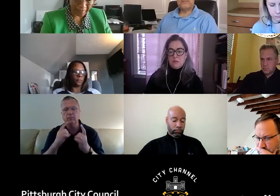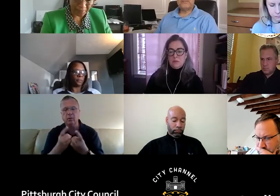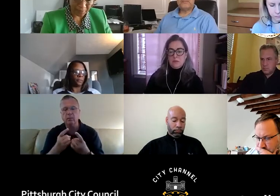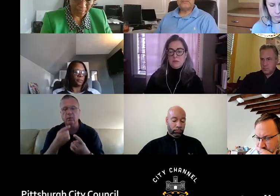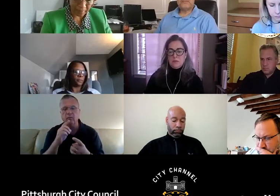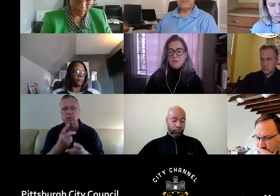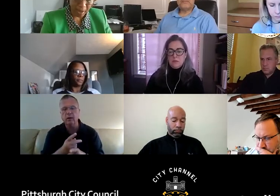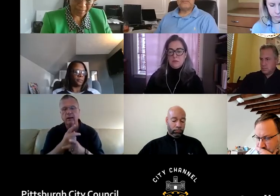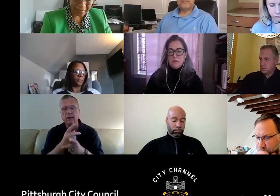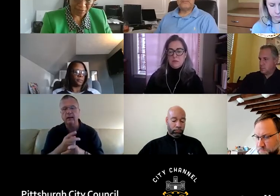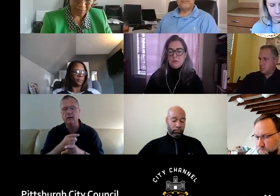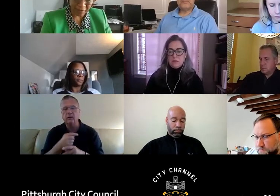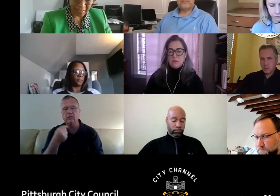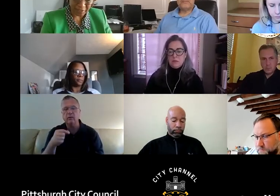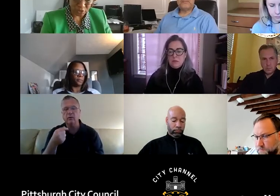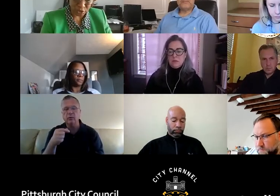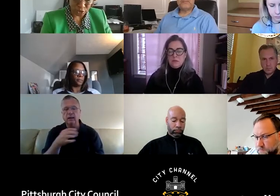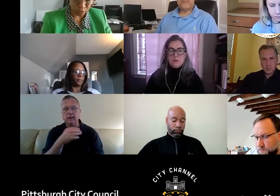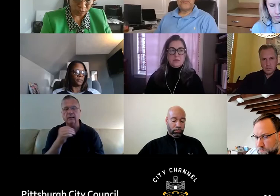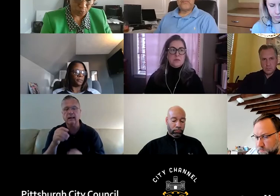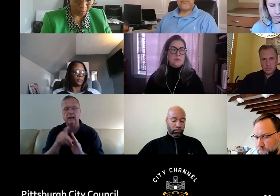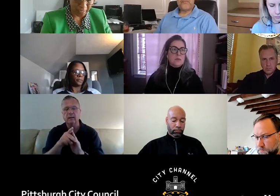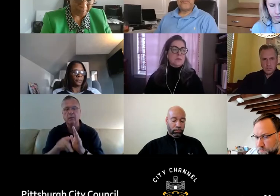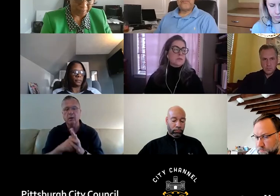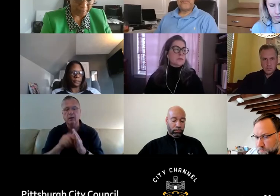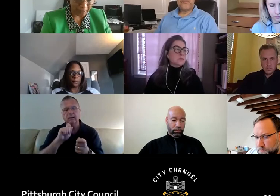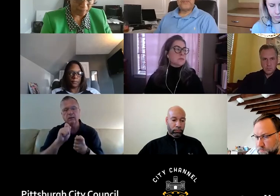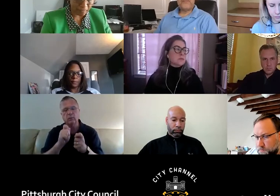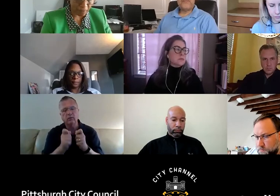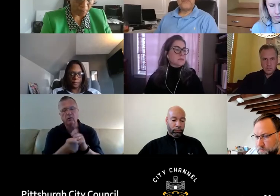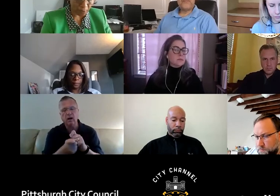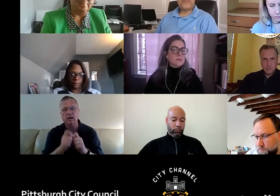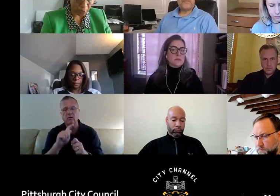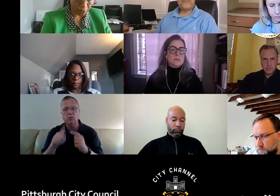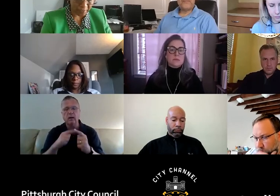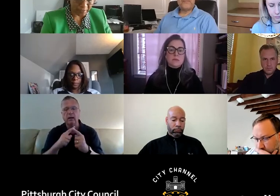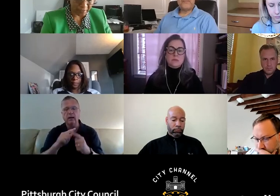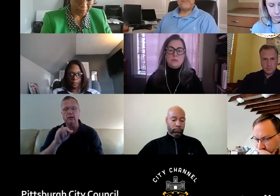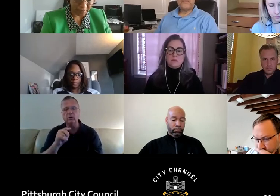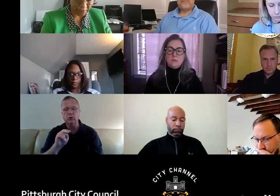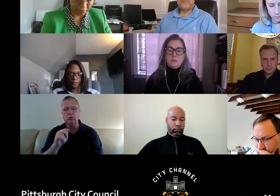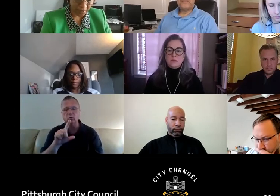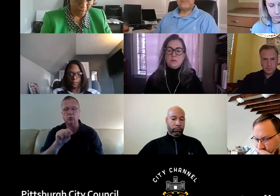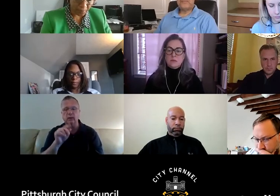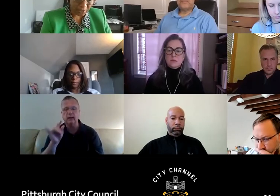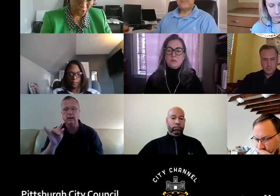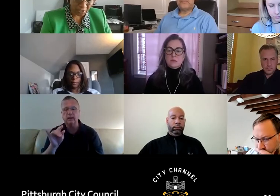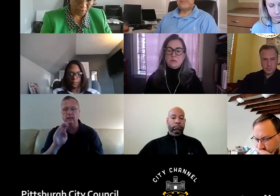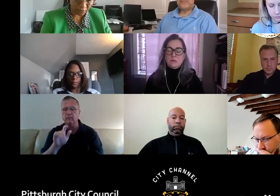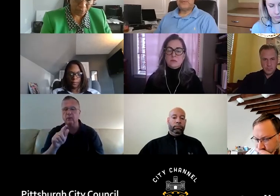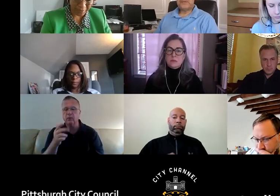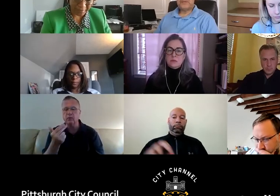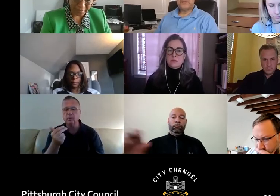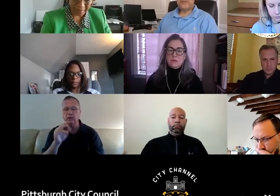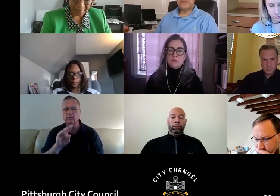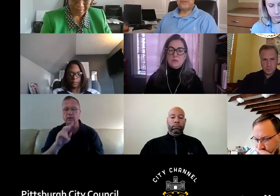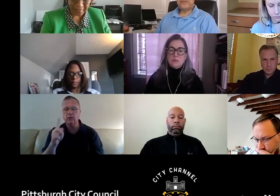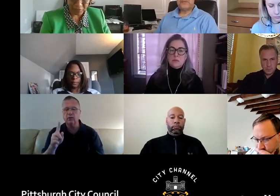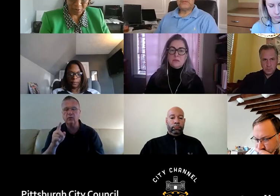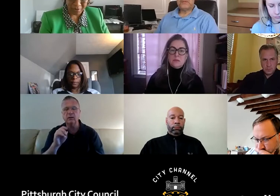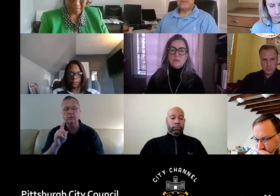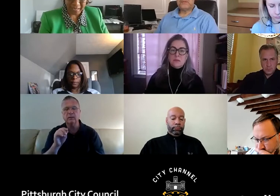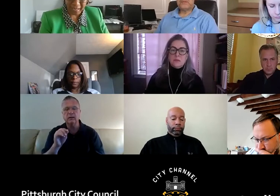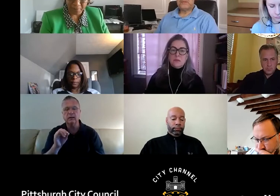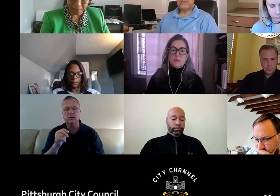the acting plate policy revised in June of 2018. Bill number 1372. Petition from the residents of the